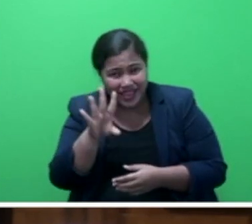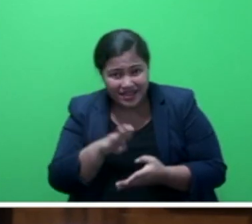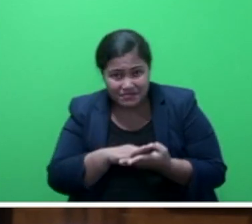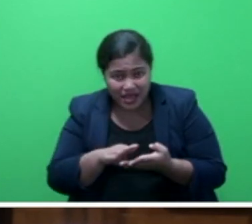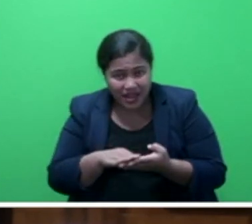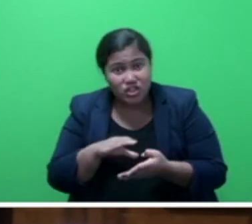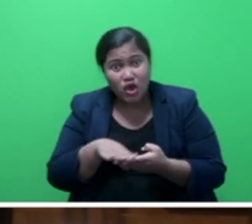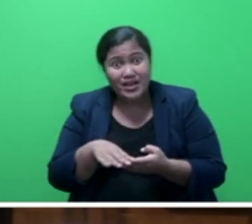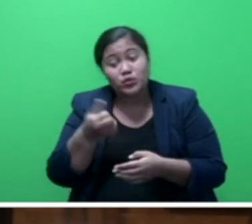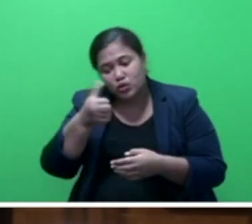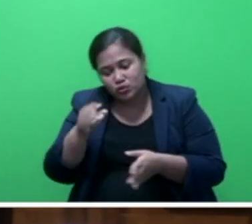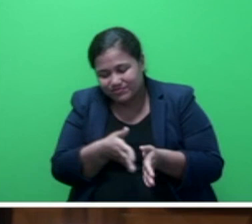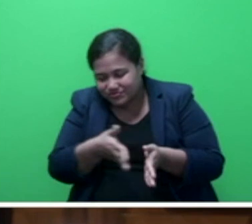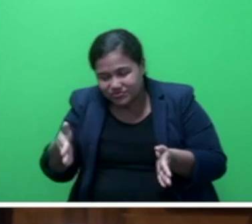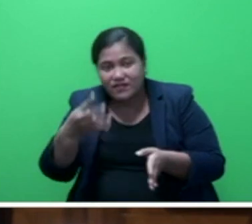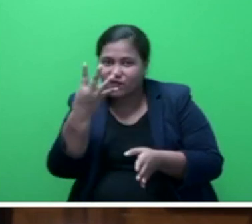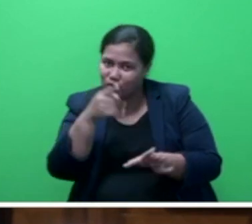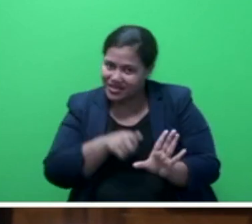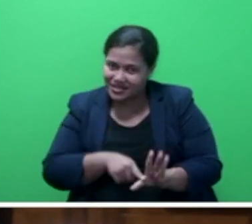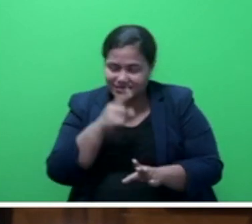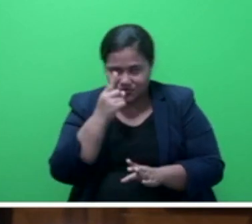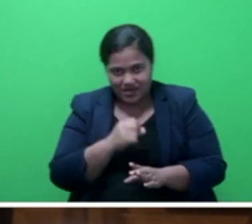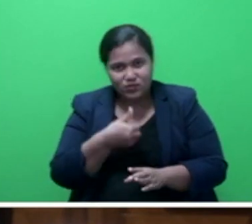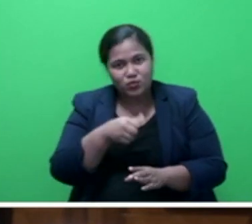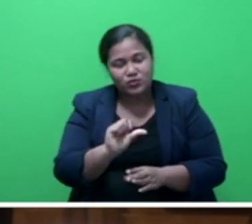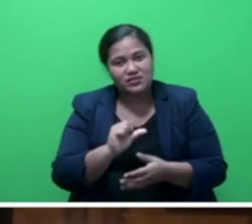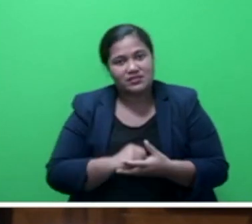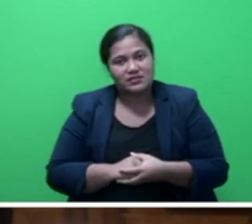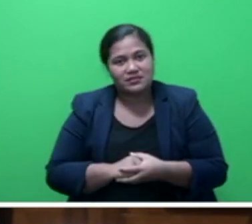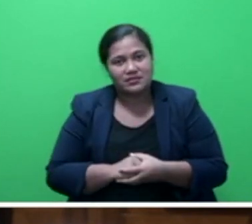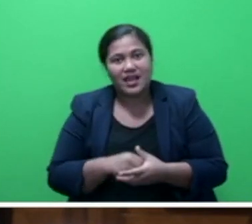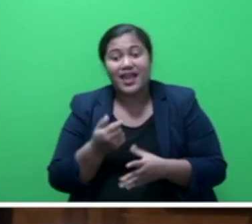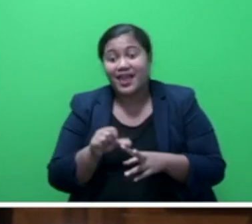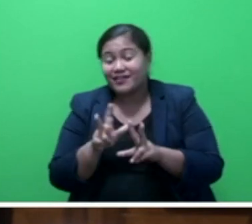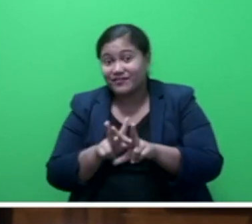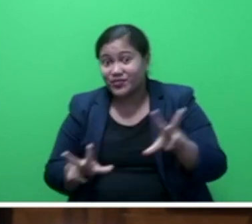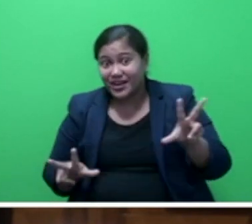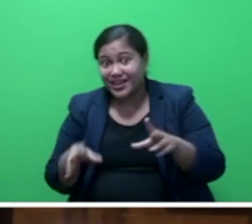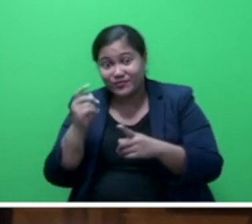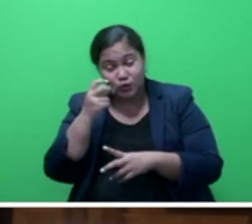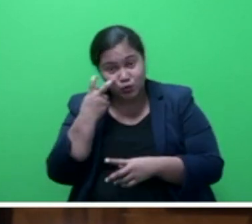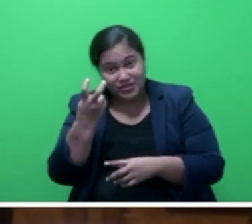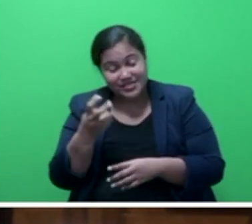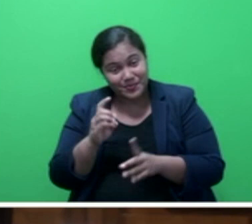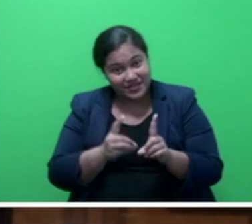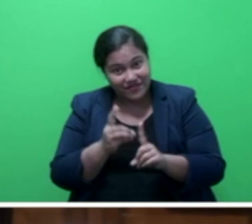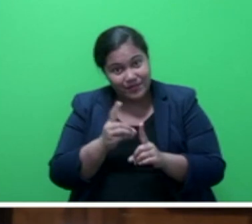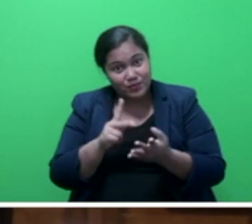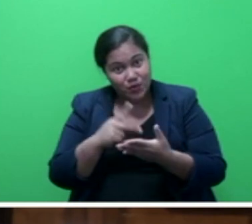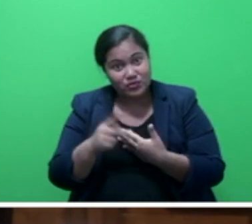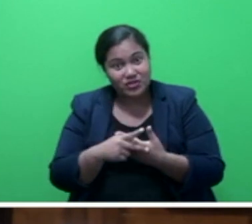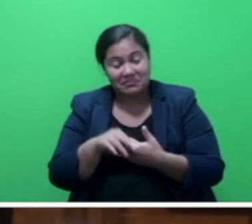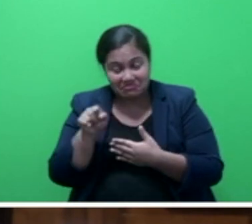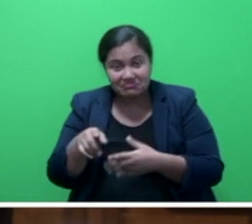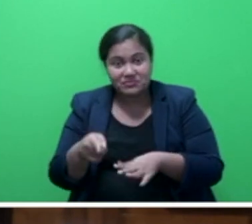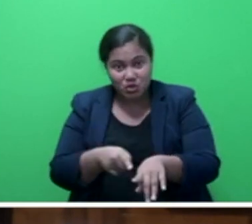4 years. Country partnership is over 4 years. And of course, the Vulnerable Tourism Development Project, things have slightly slowed down there,